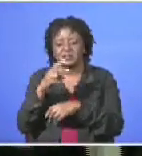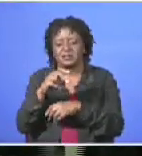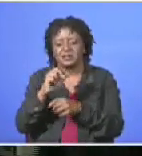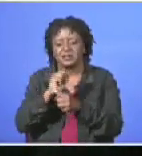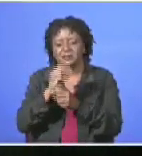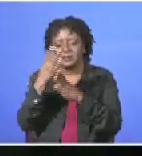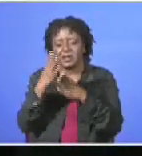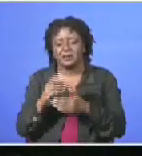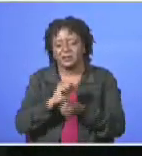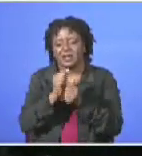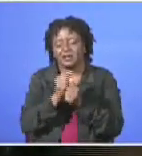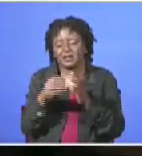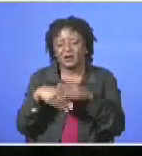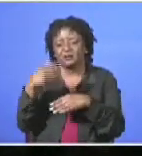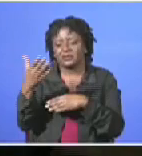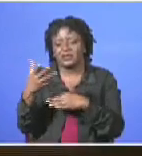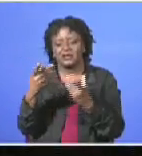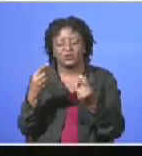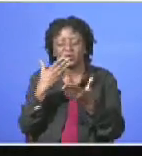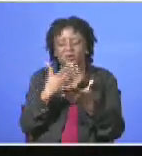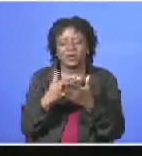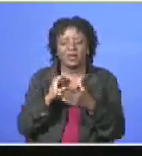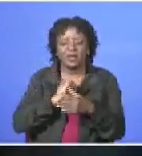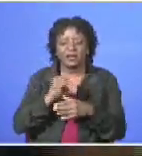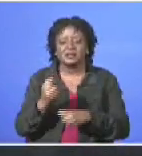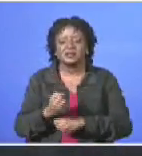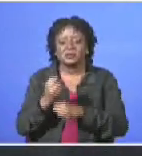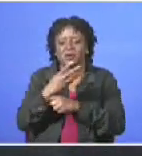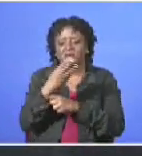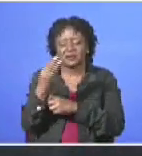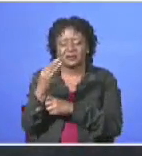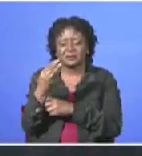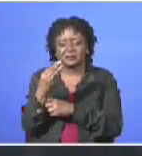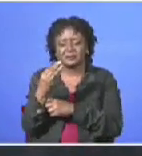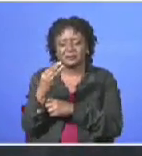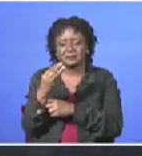doing well, for sure, I go behind them and support them, you know.